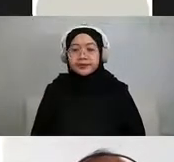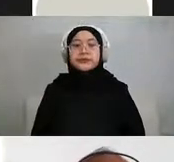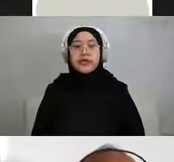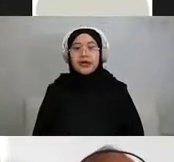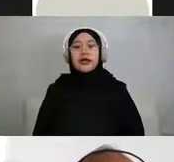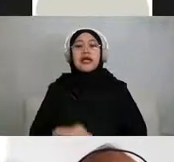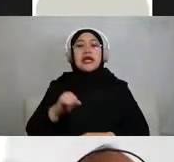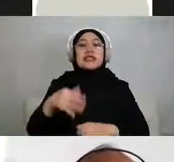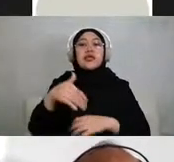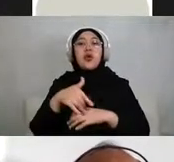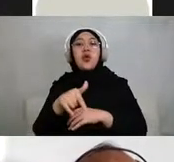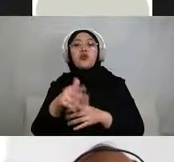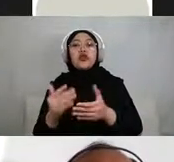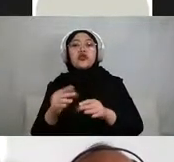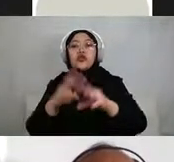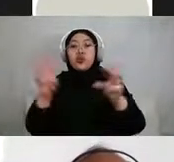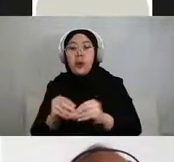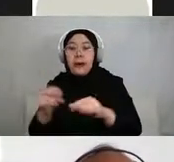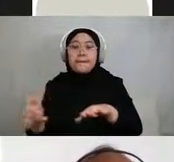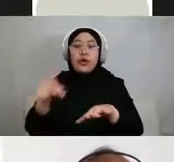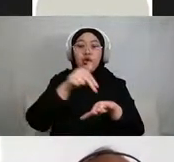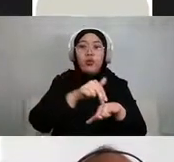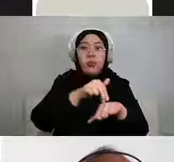the optimum payload facility is in the bus.